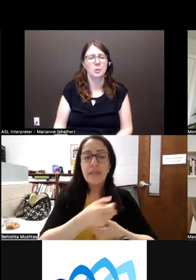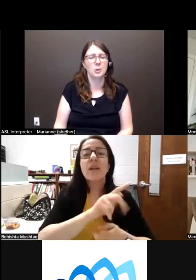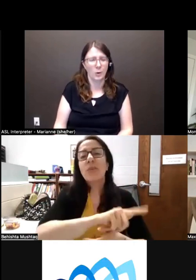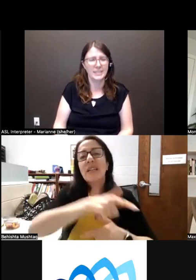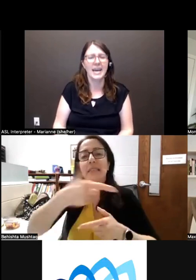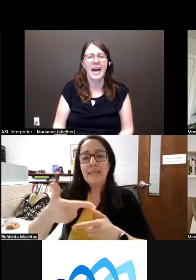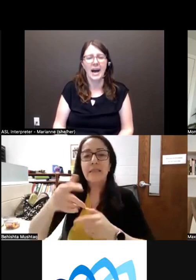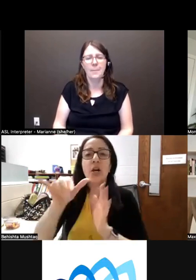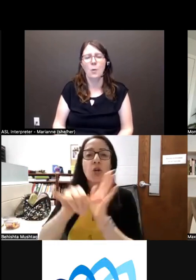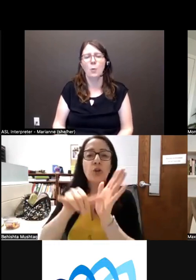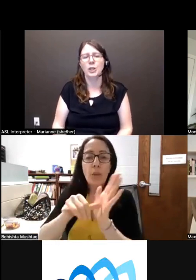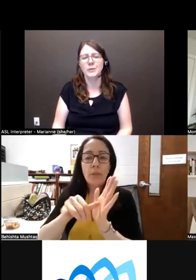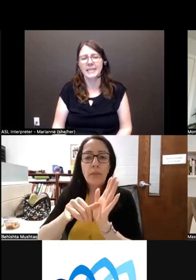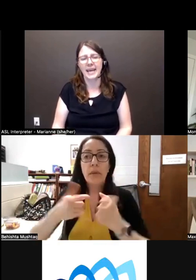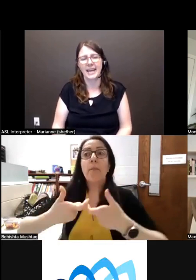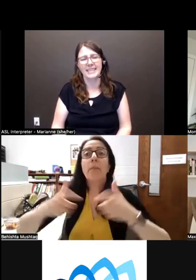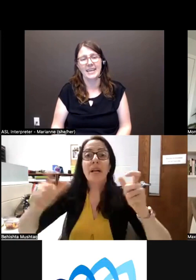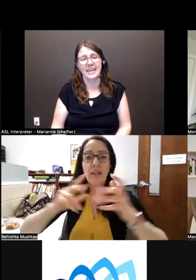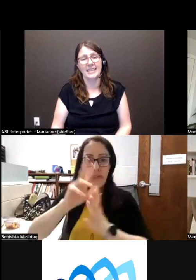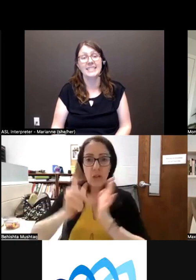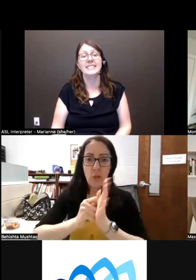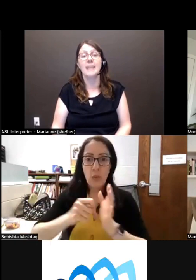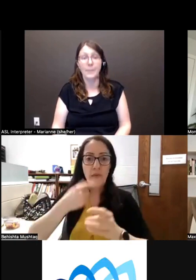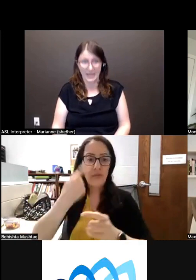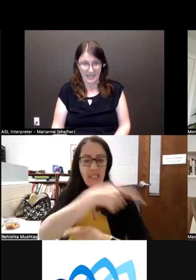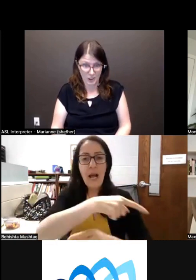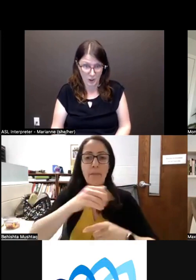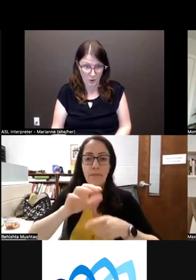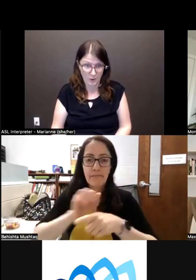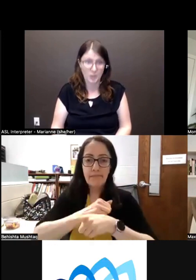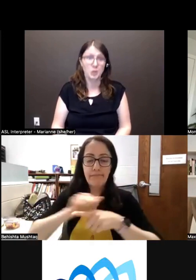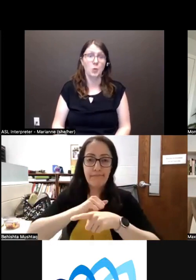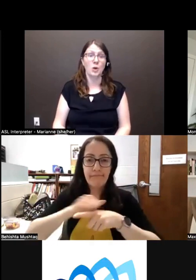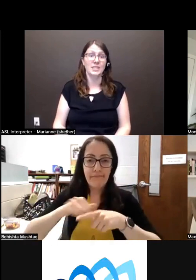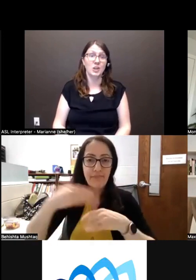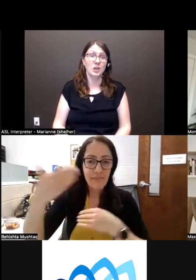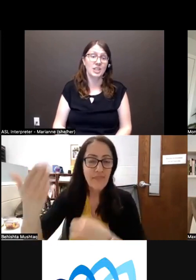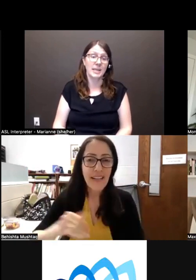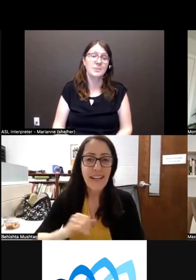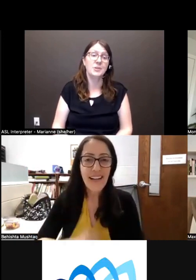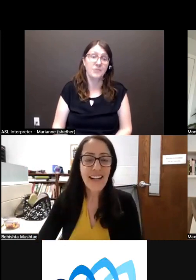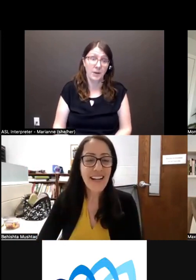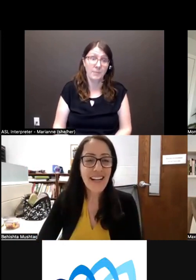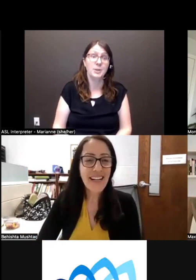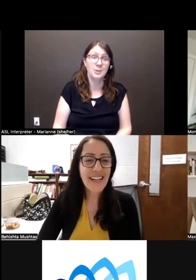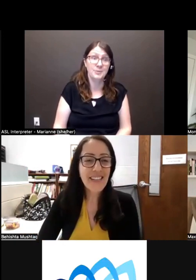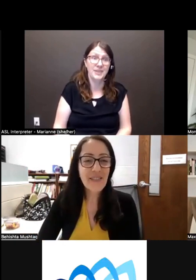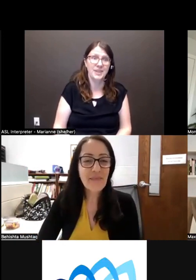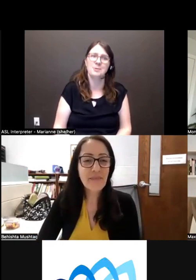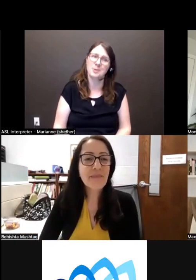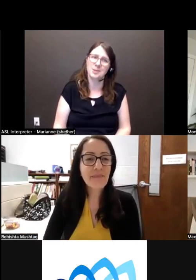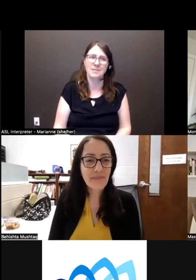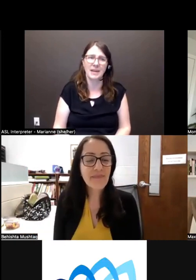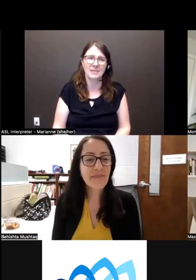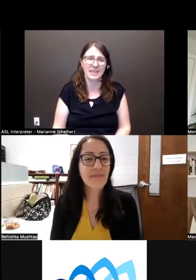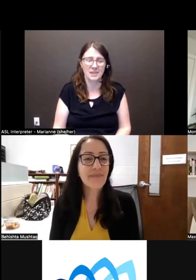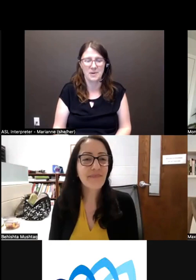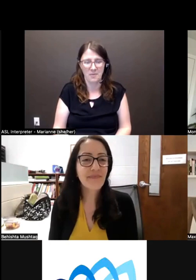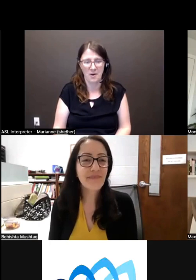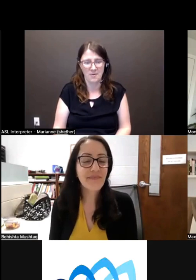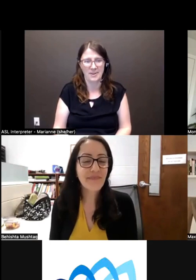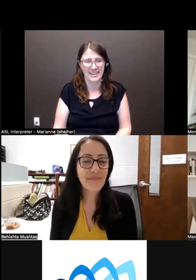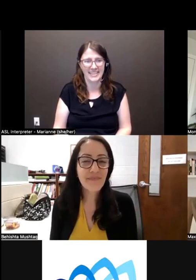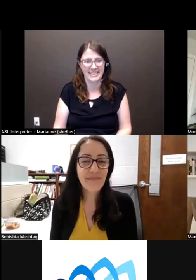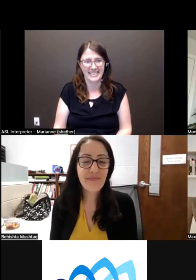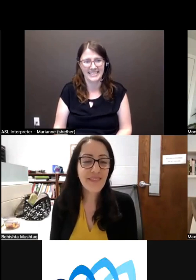so short, we're using that as a stepping stone towards encouraging them to film YouTube videos, which are sometimes a little bit